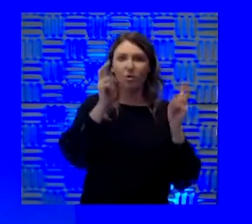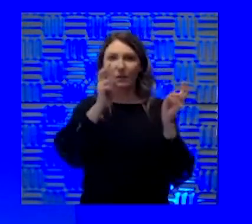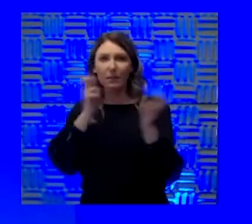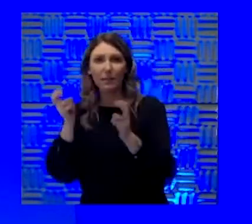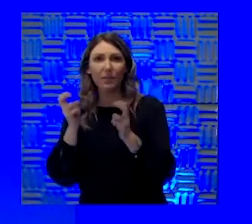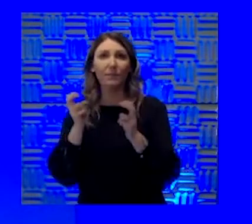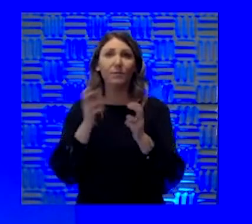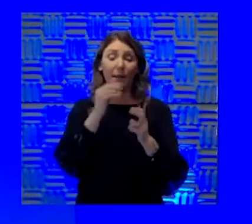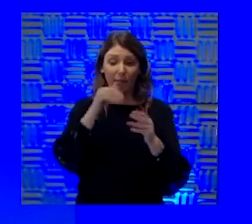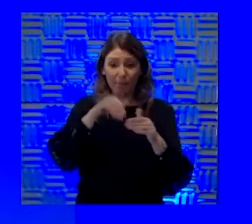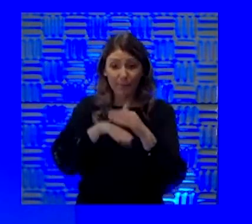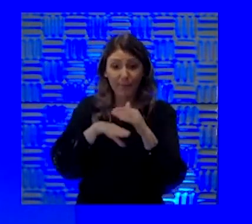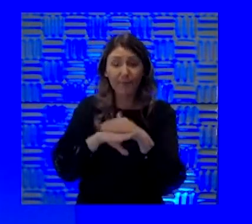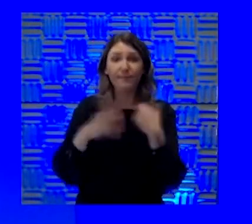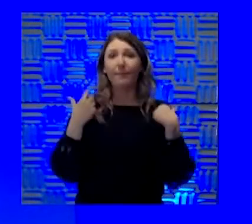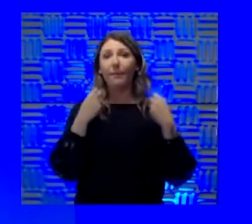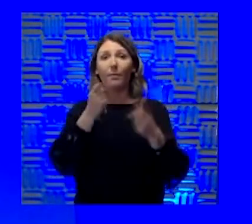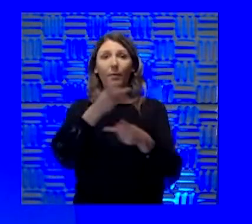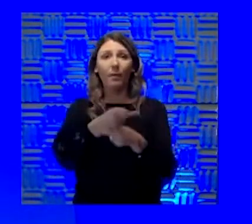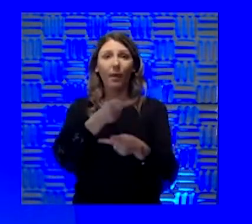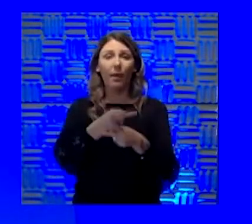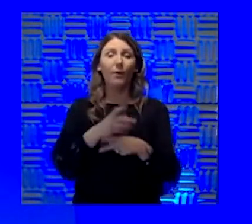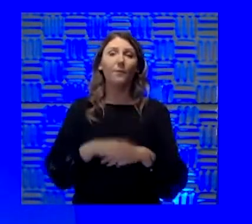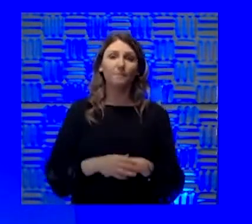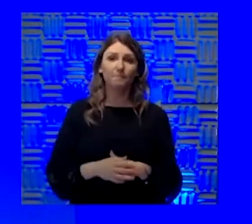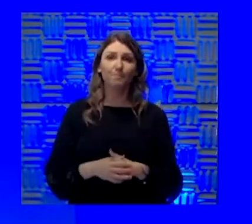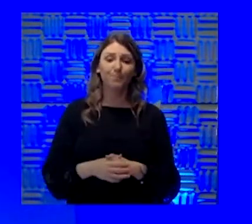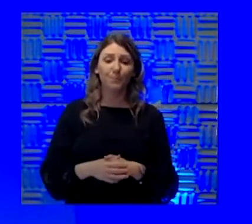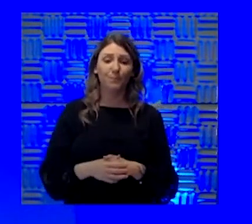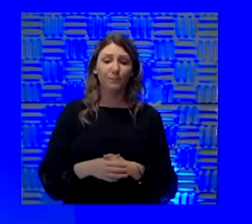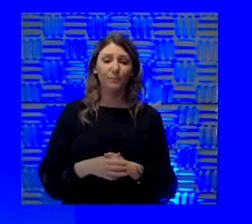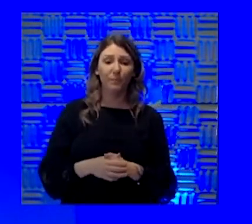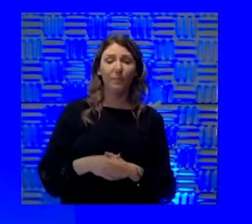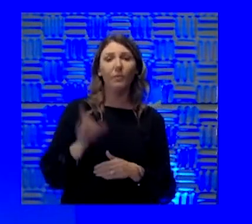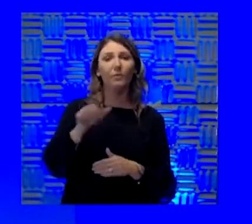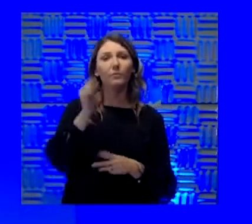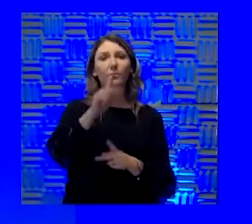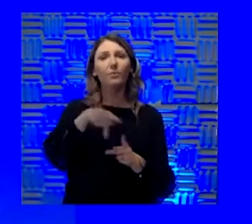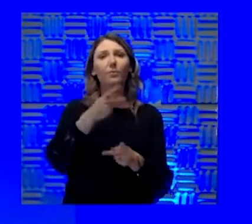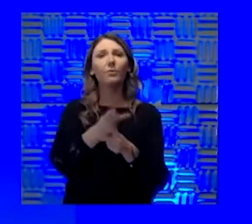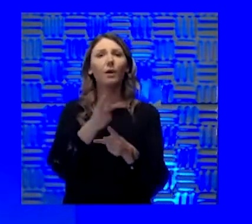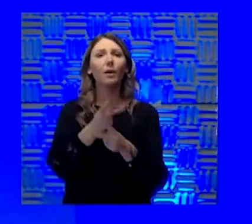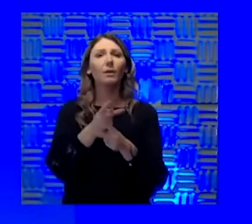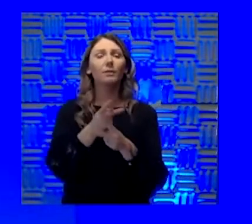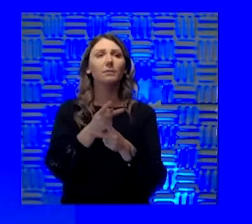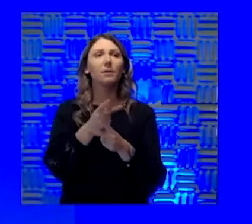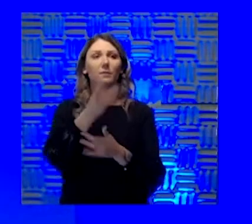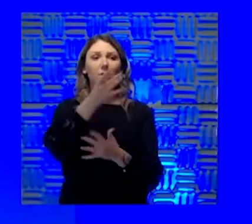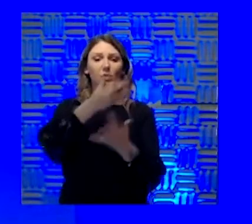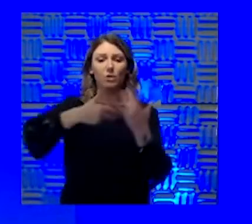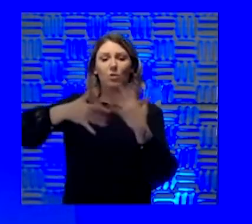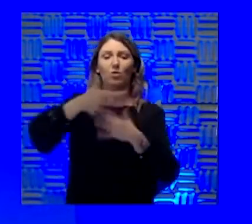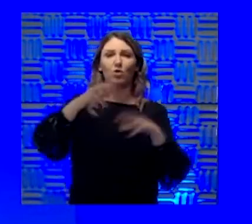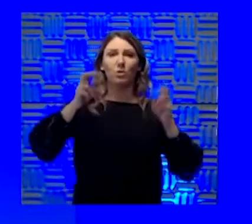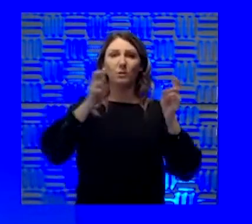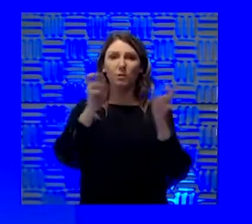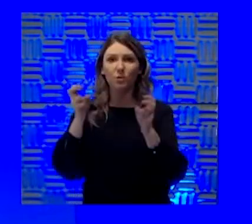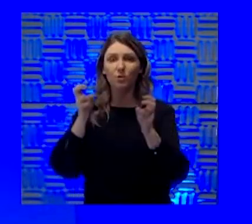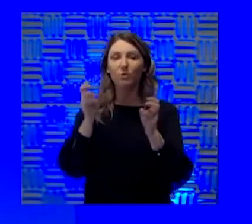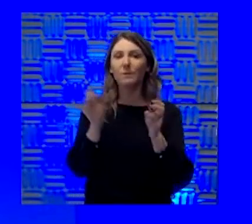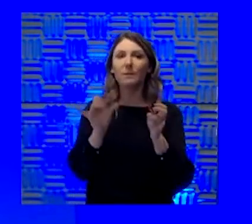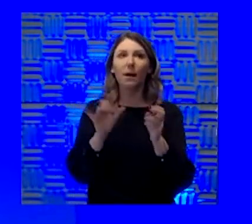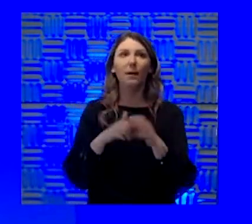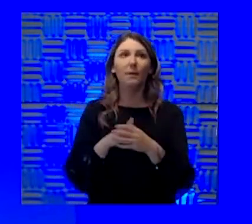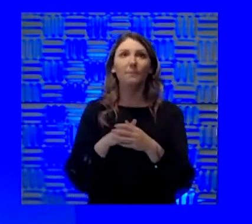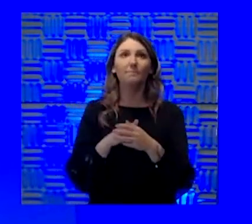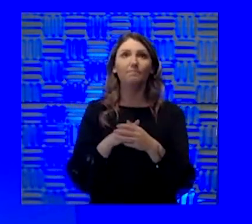there's access to health care, and there is other types of social issues, such as